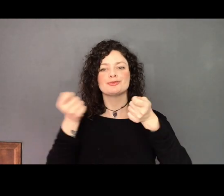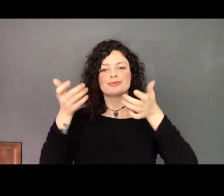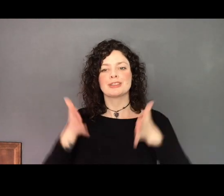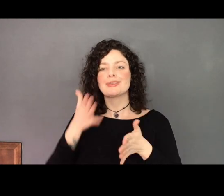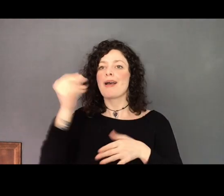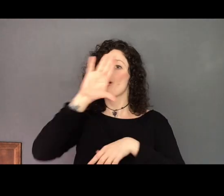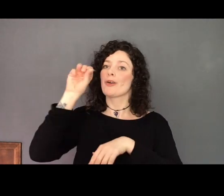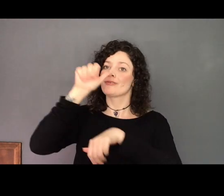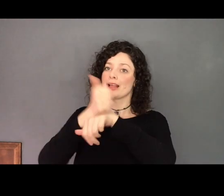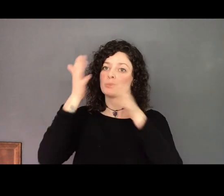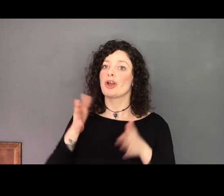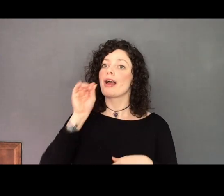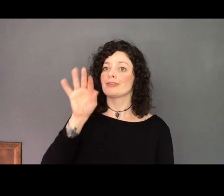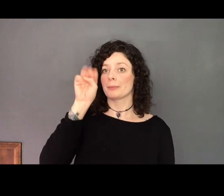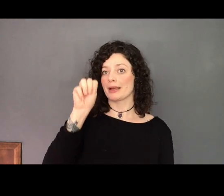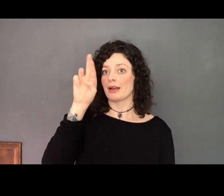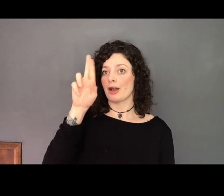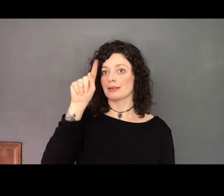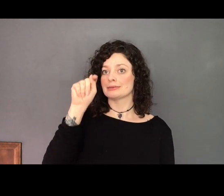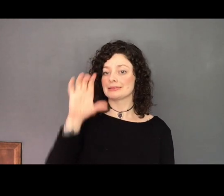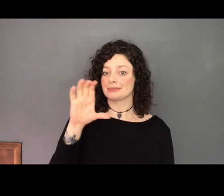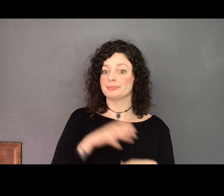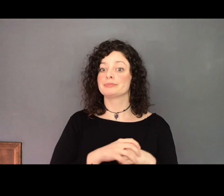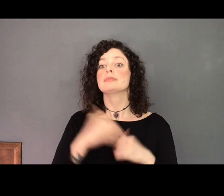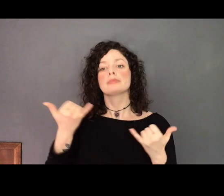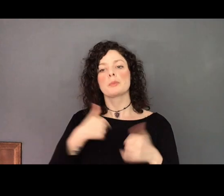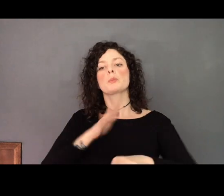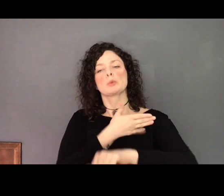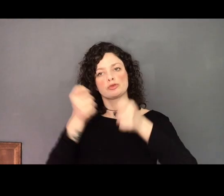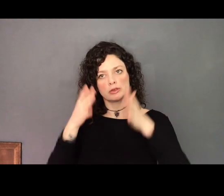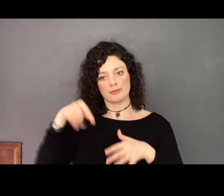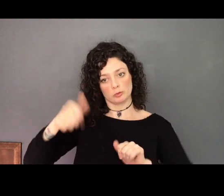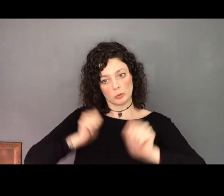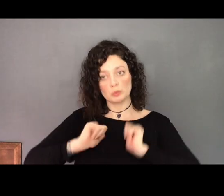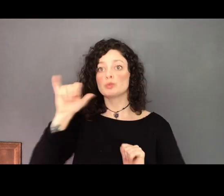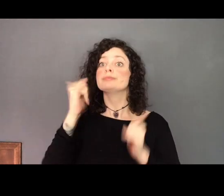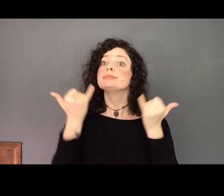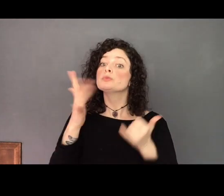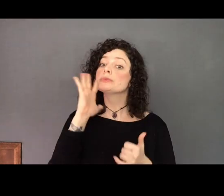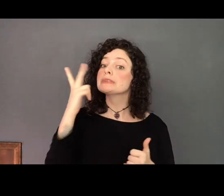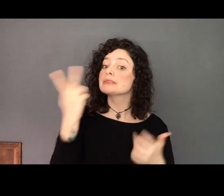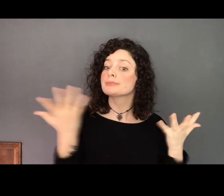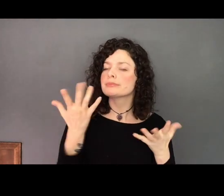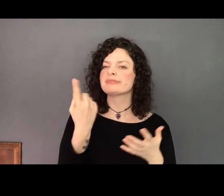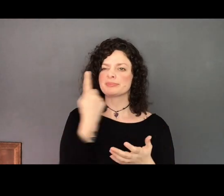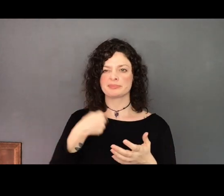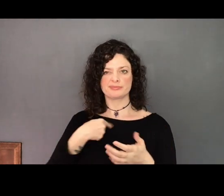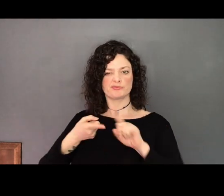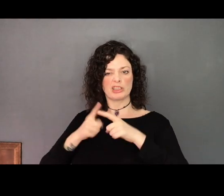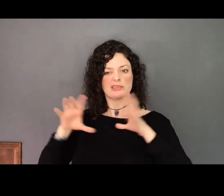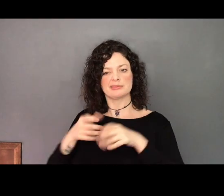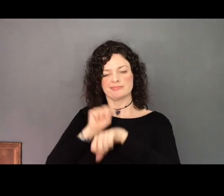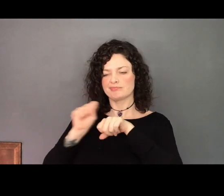and co-founder at Mystic River Theater Company. I'm also the music director for the show. What you're about to see is something my friends and I have been working on for the